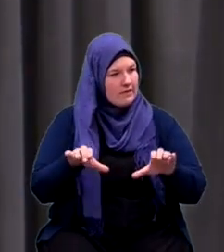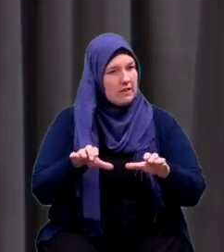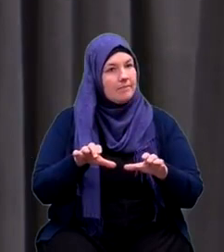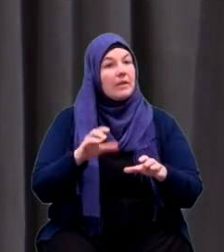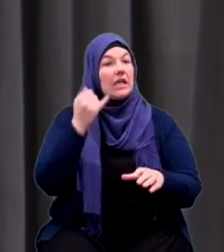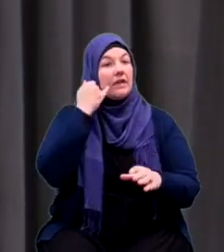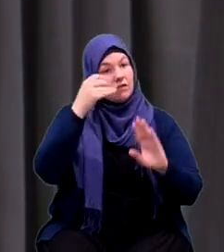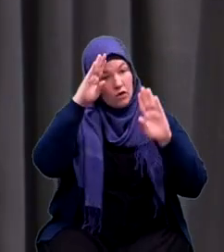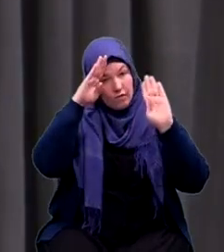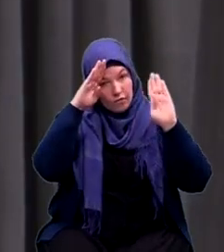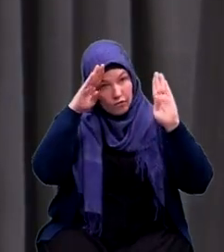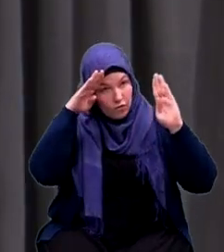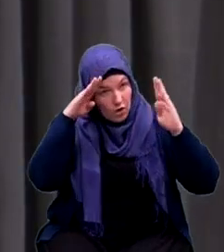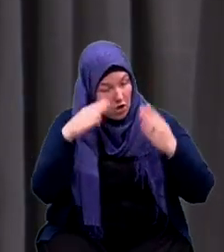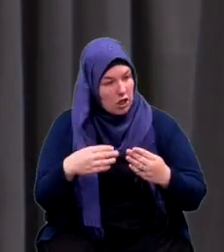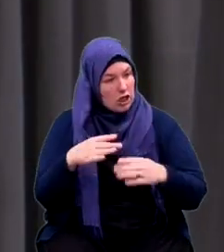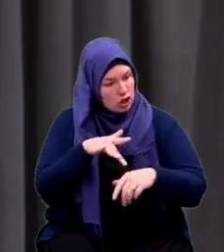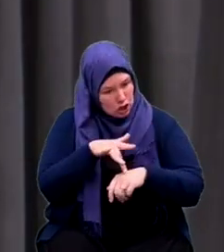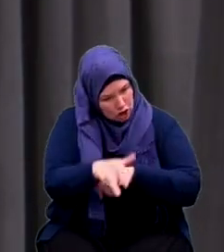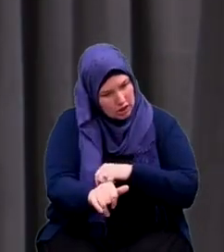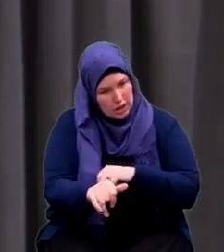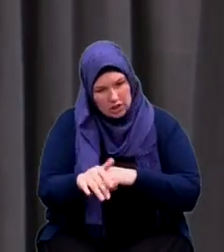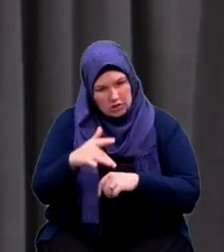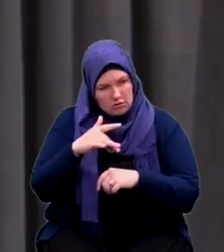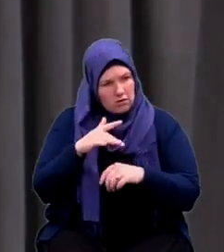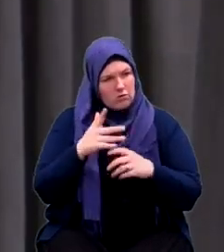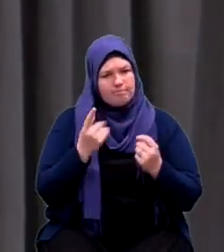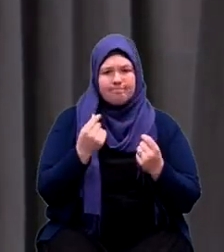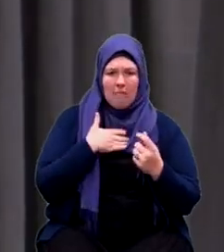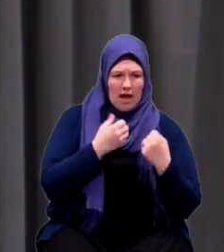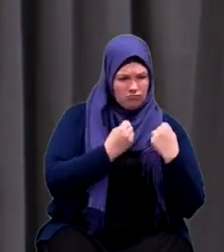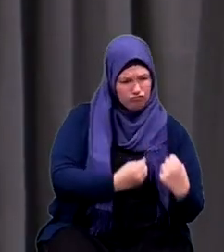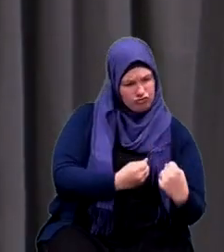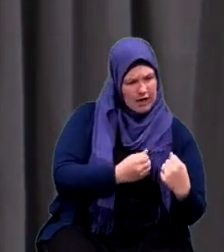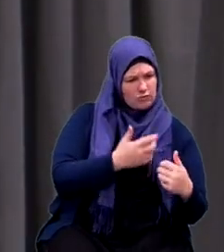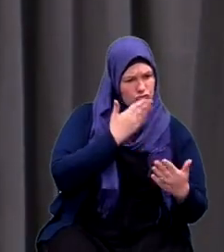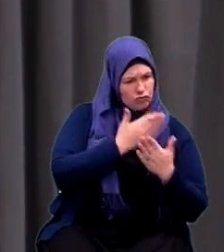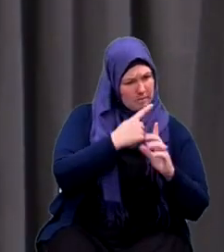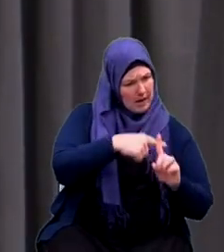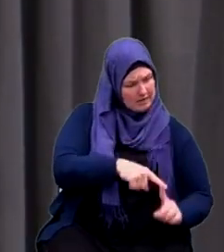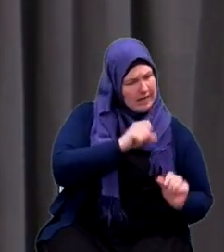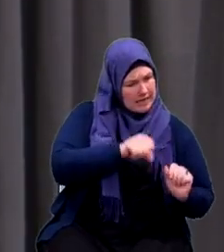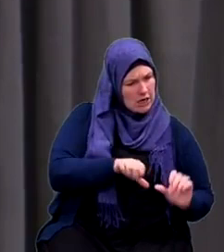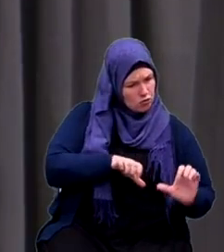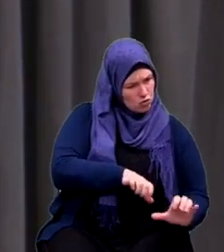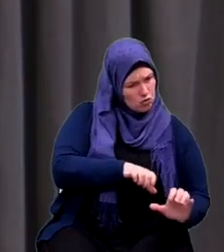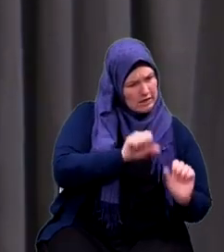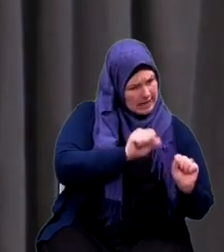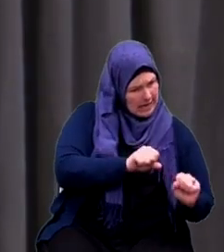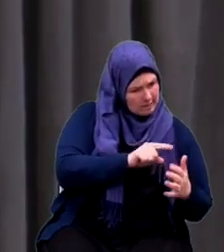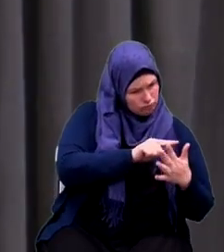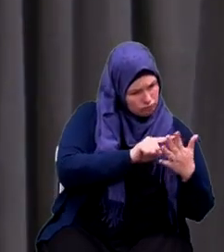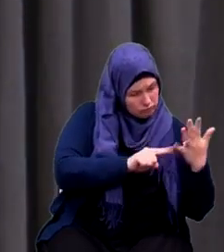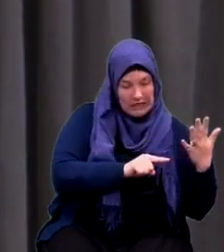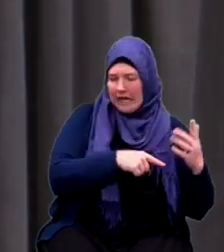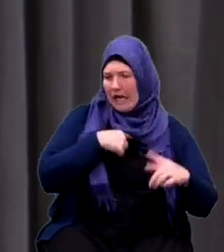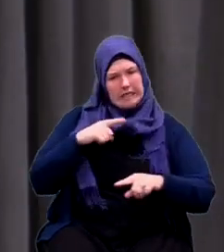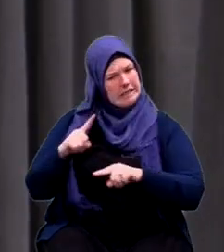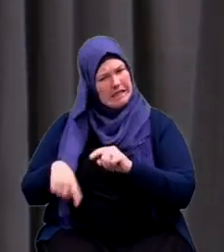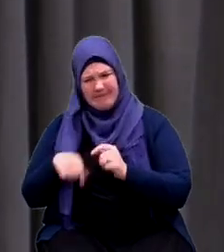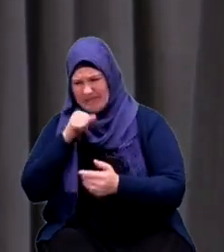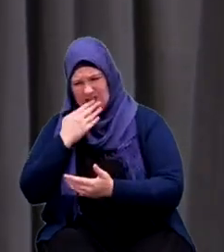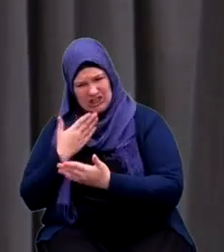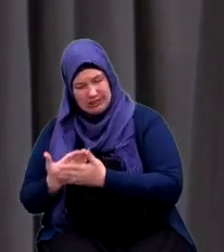you focus early on, where are your strengths? Where are your weaknesses? What are